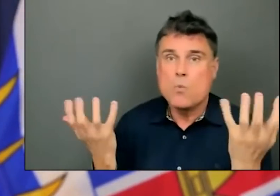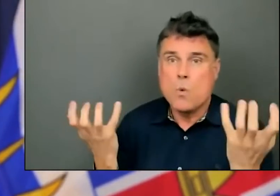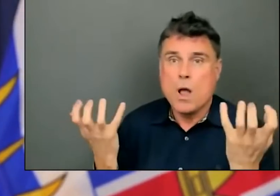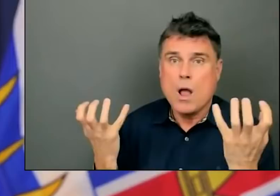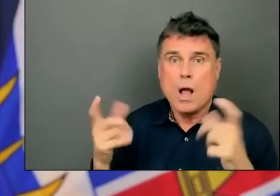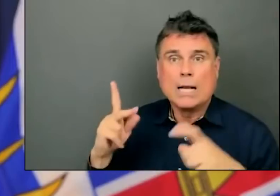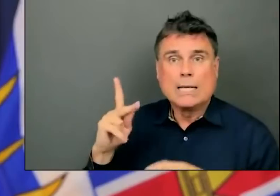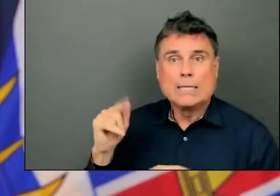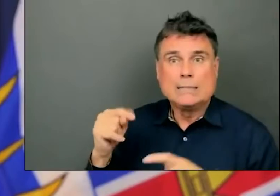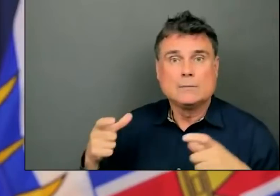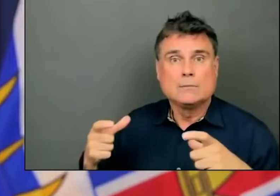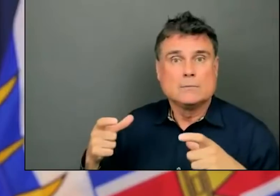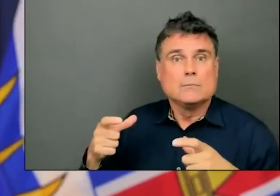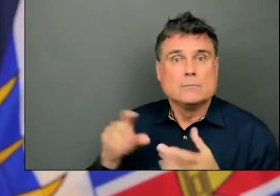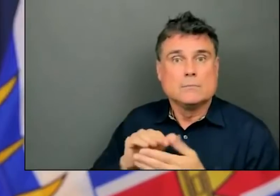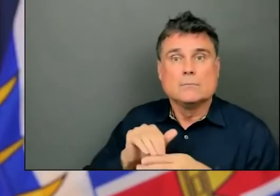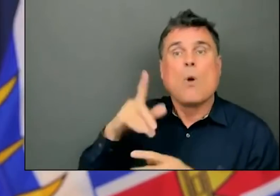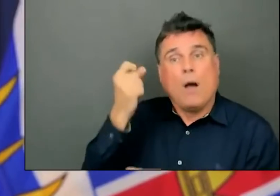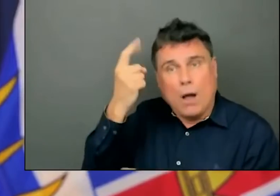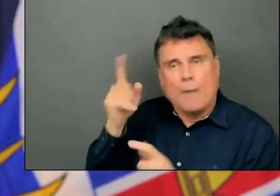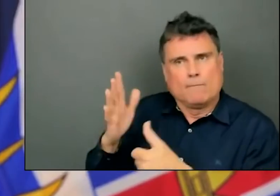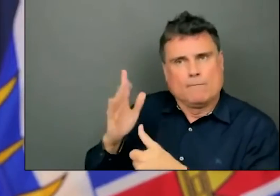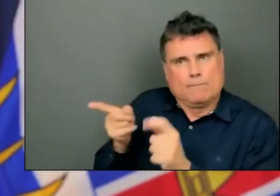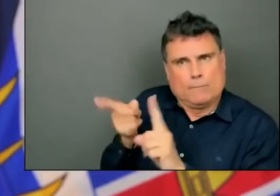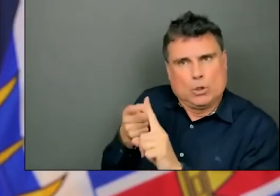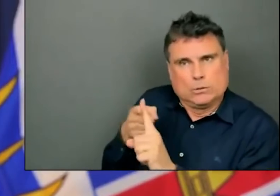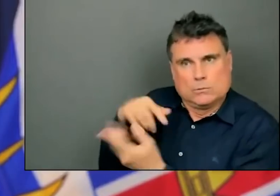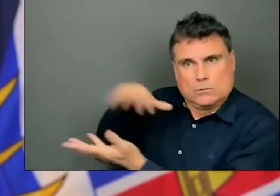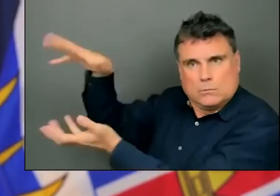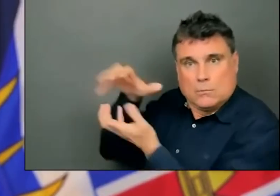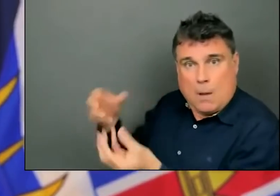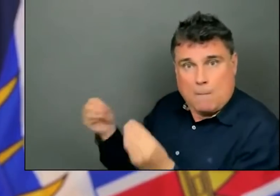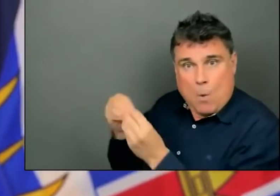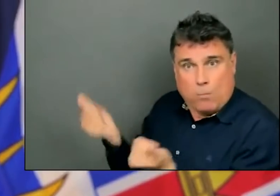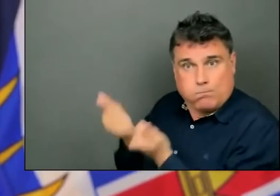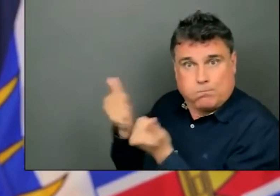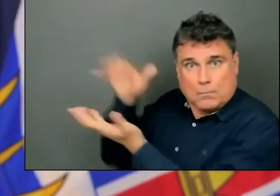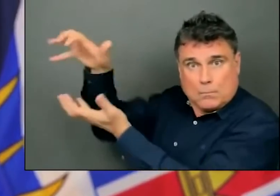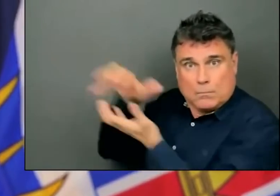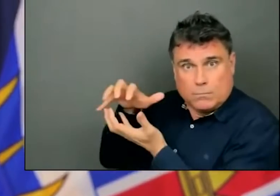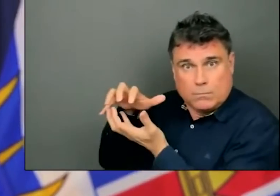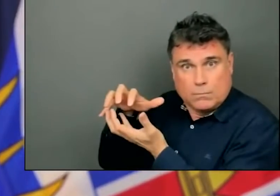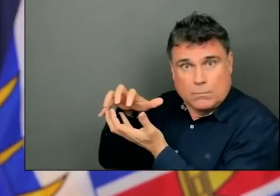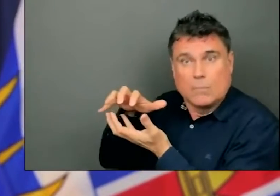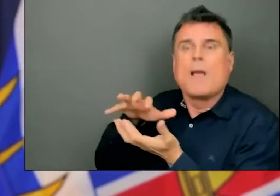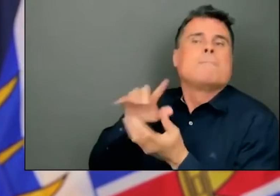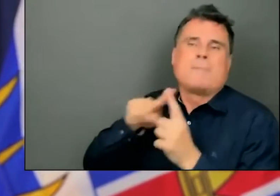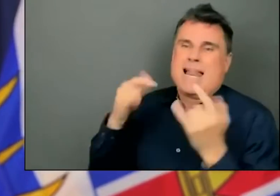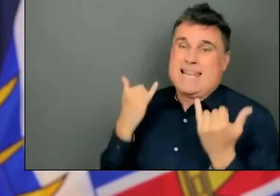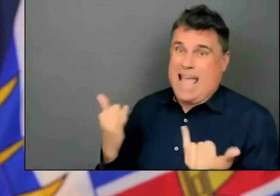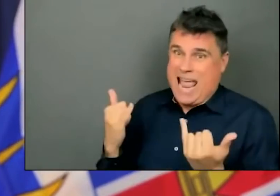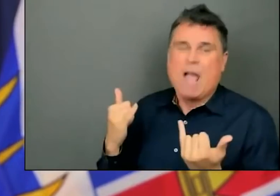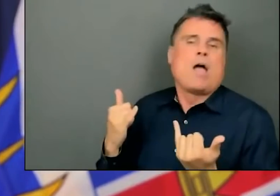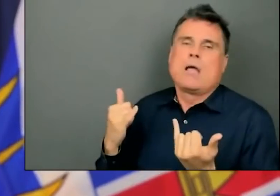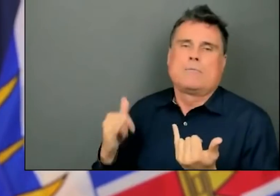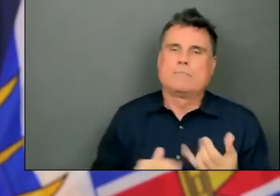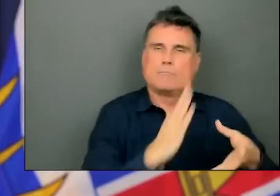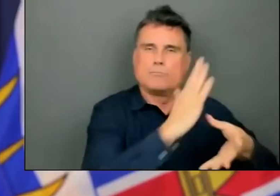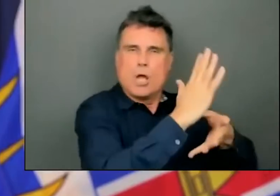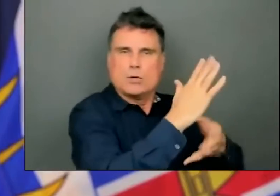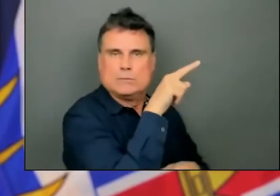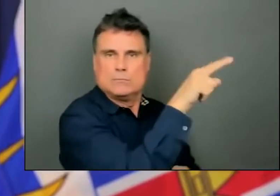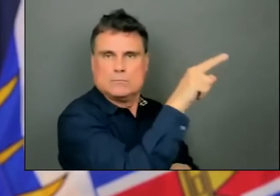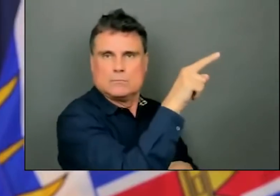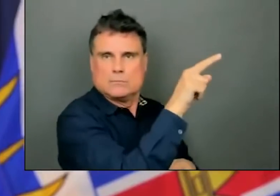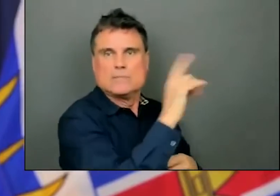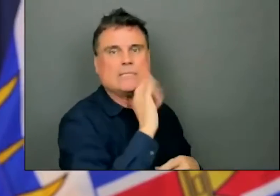more available, they'll be available to everybody. But we want to make sure it's easy for those who are most at risk to get them first. And that's going to